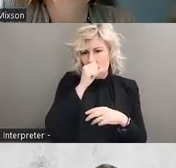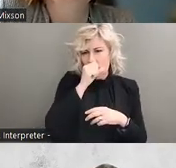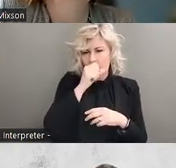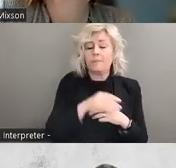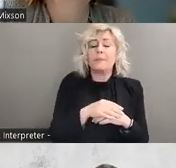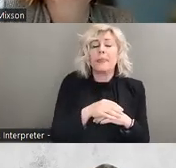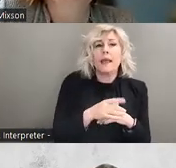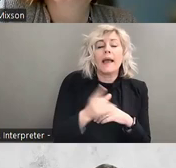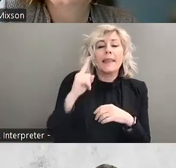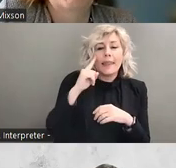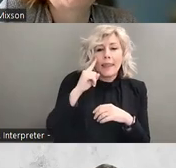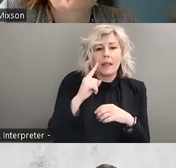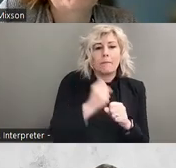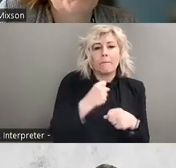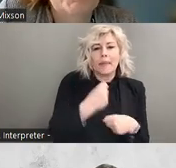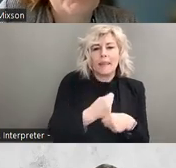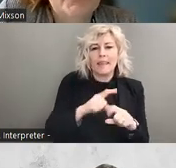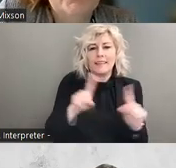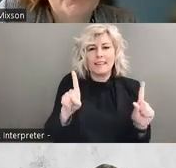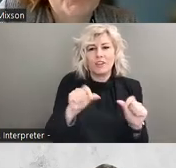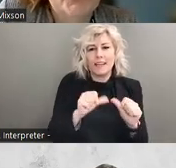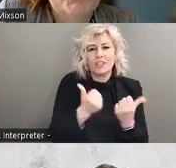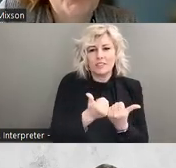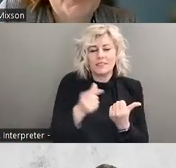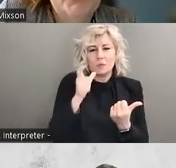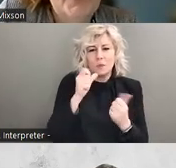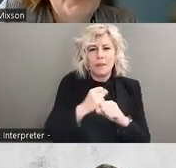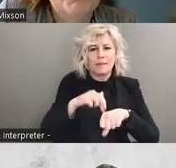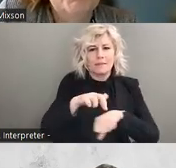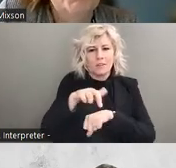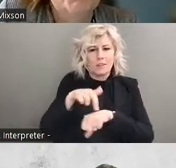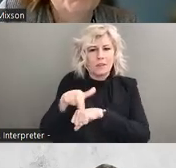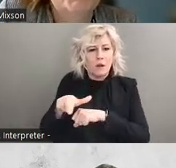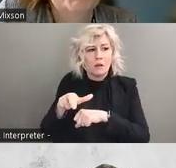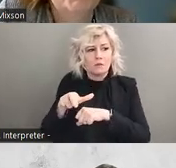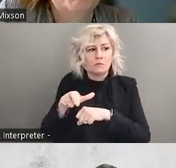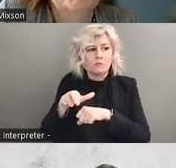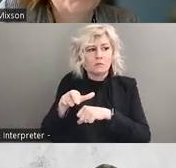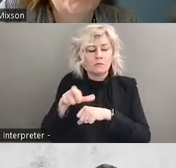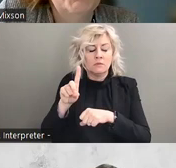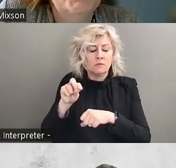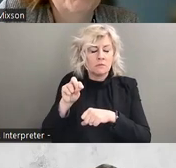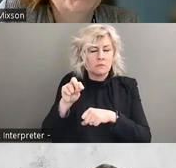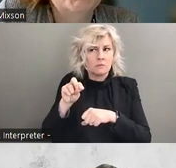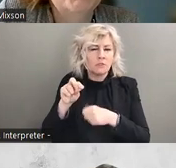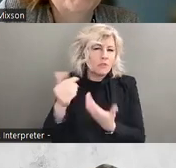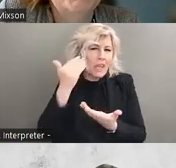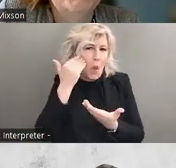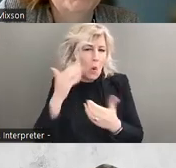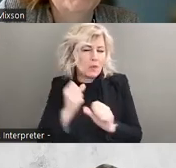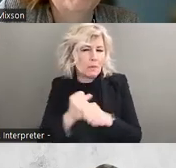making different agencies making the referrals, knowing to make the referrals to in-home